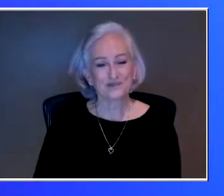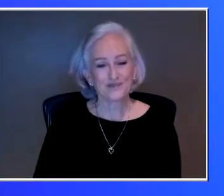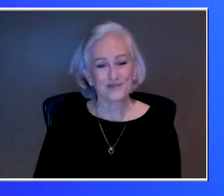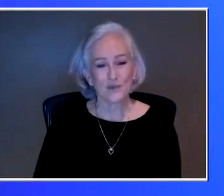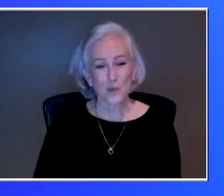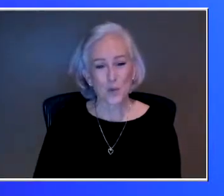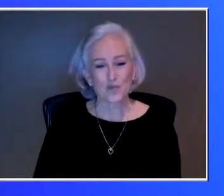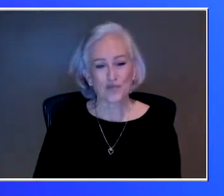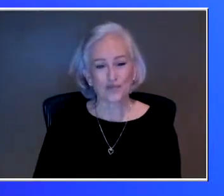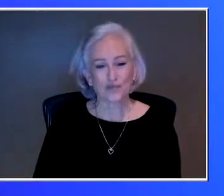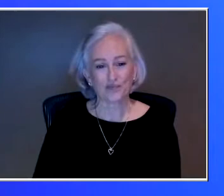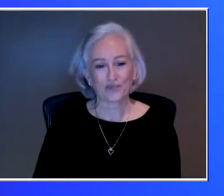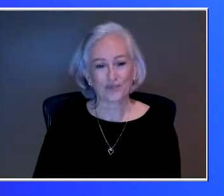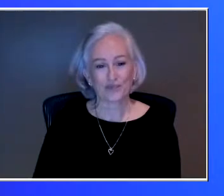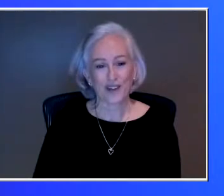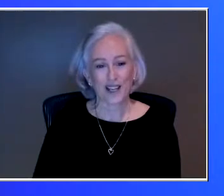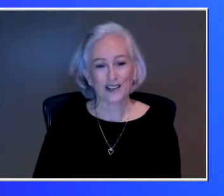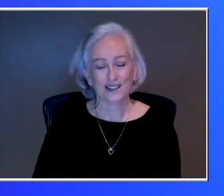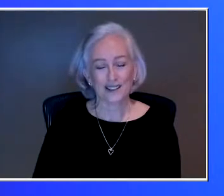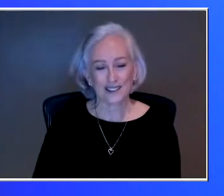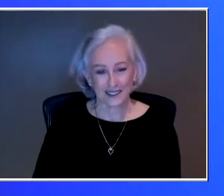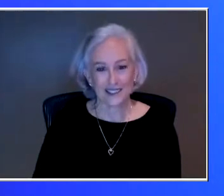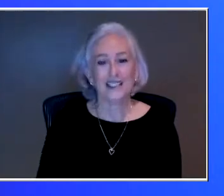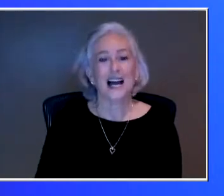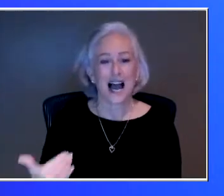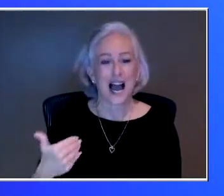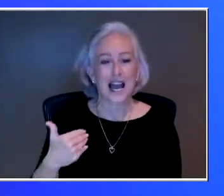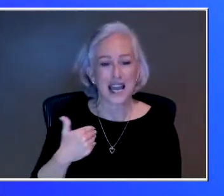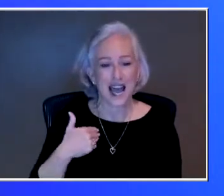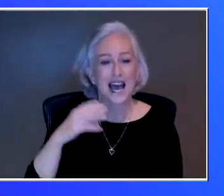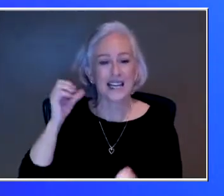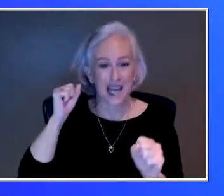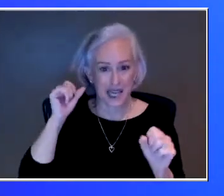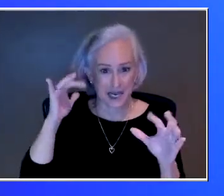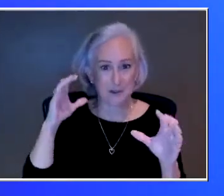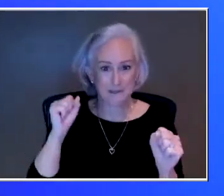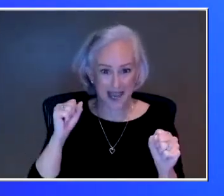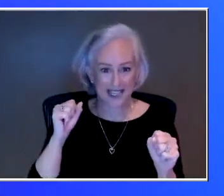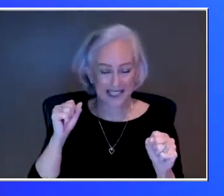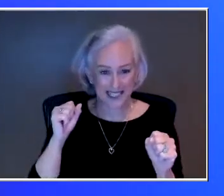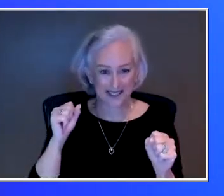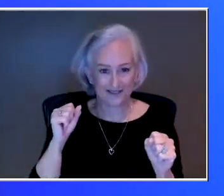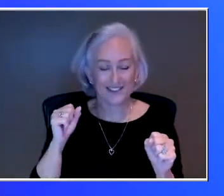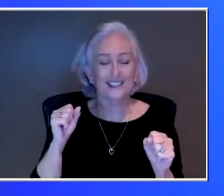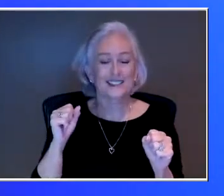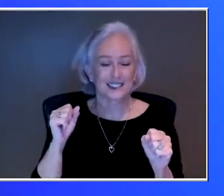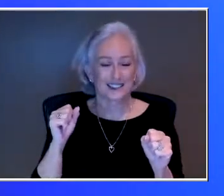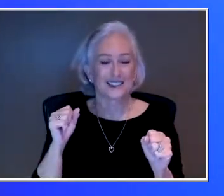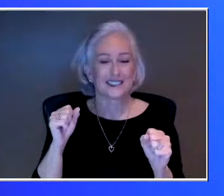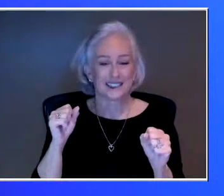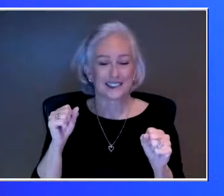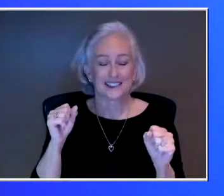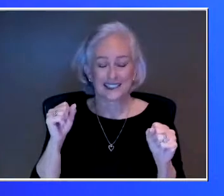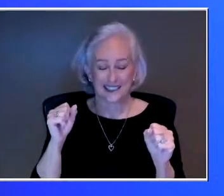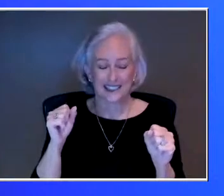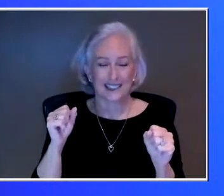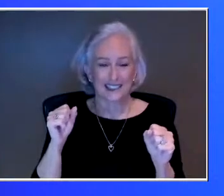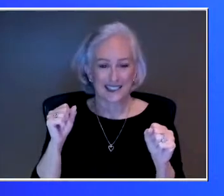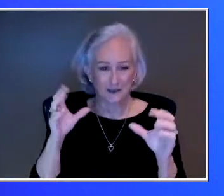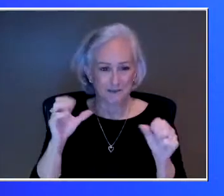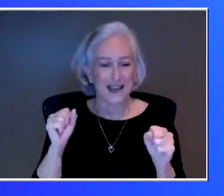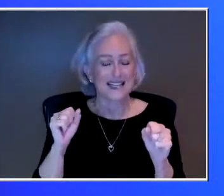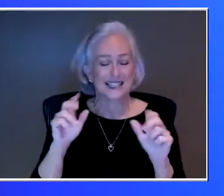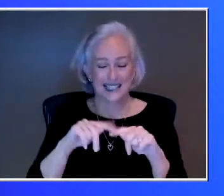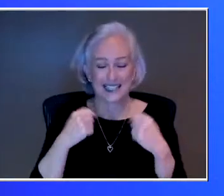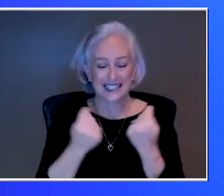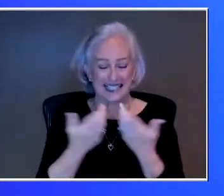I had an amazing, and continue to have an amazing team here,